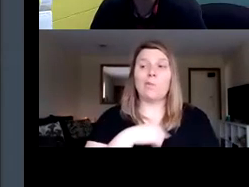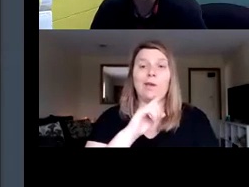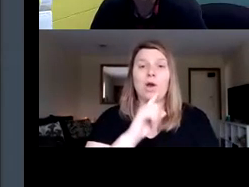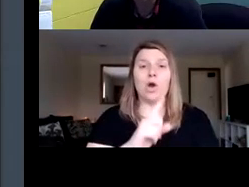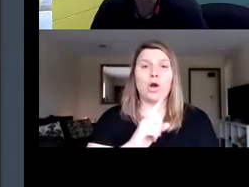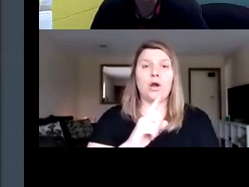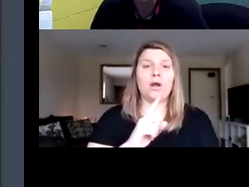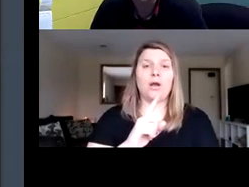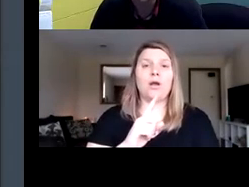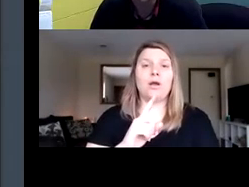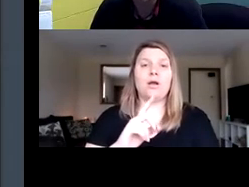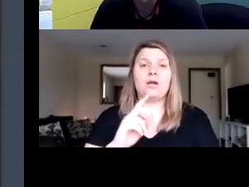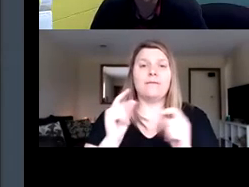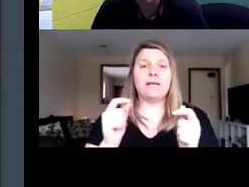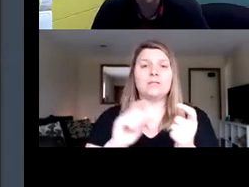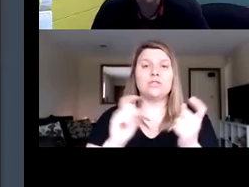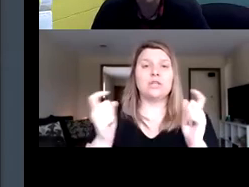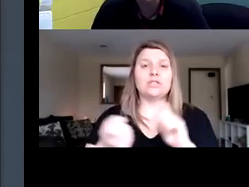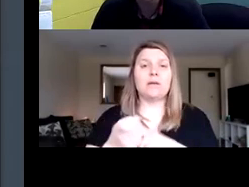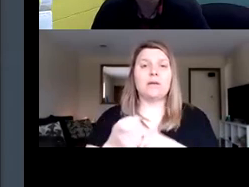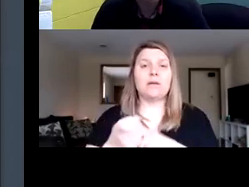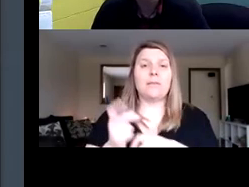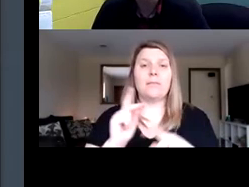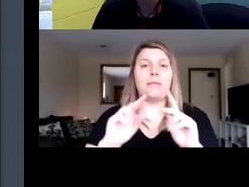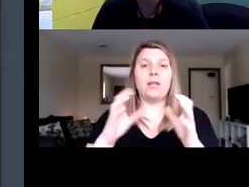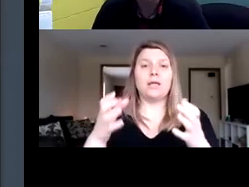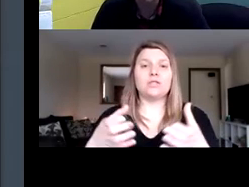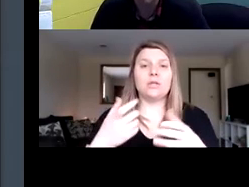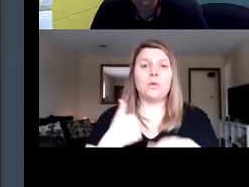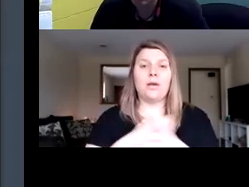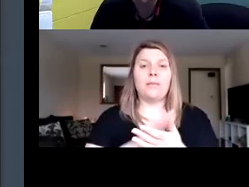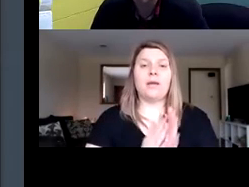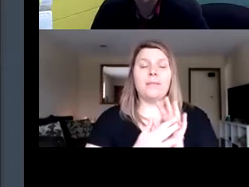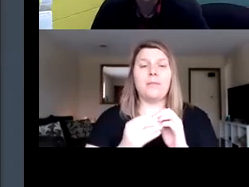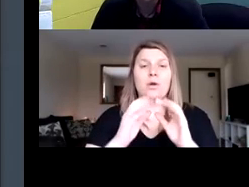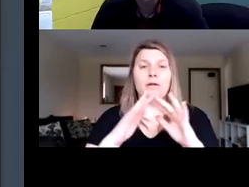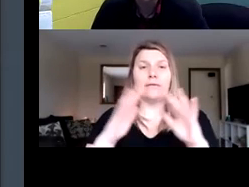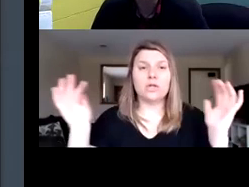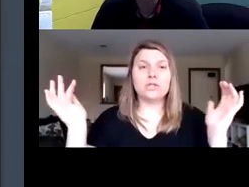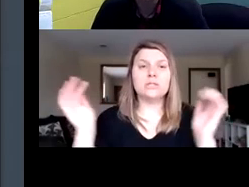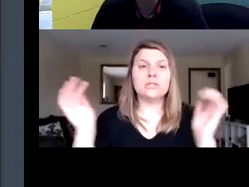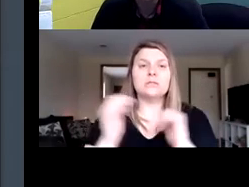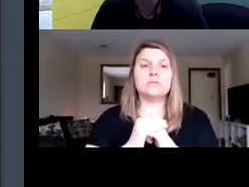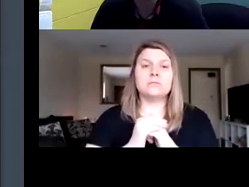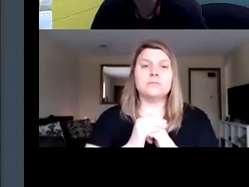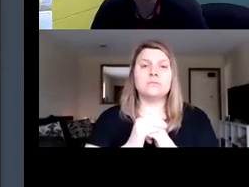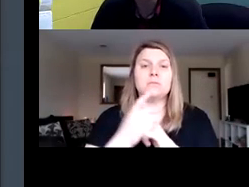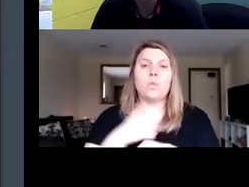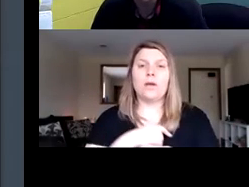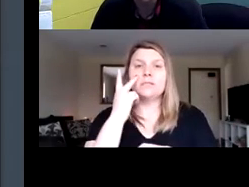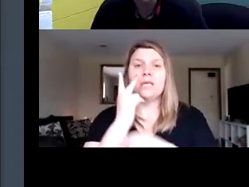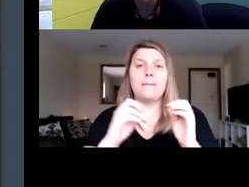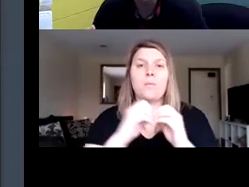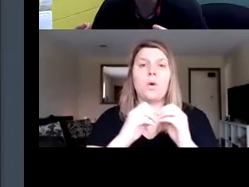a rapidly changing population. We are becoming more diverse. We are seeing more and